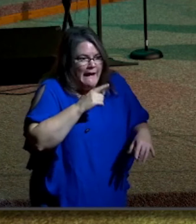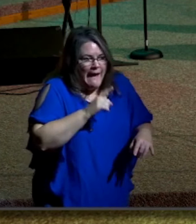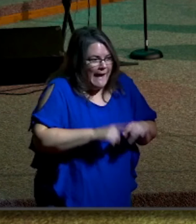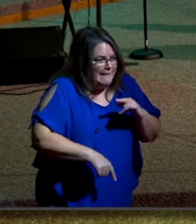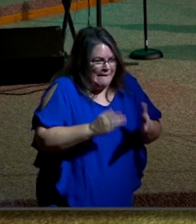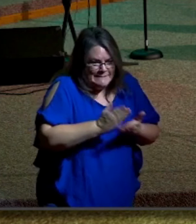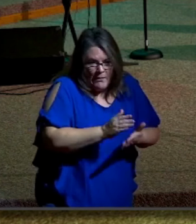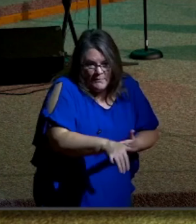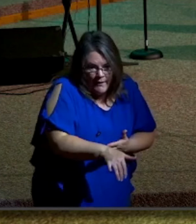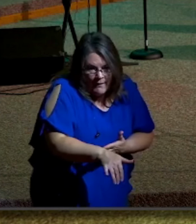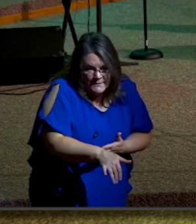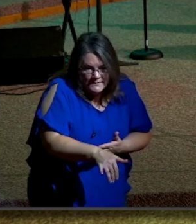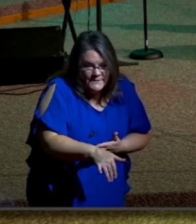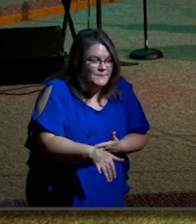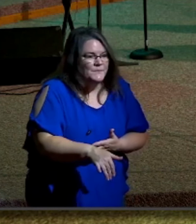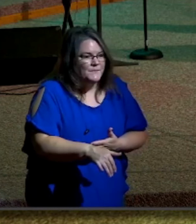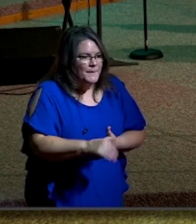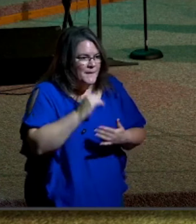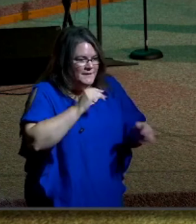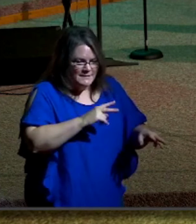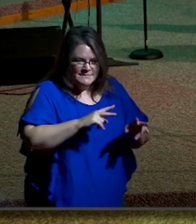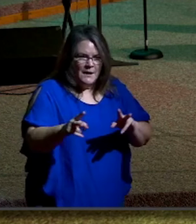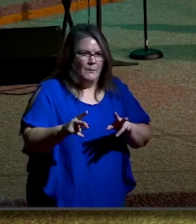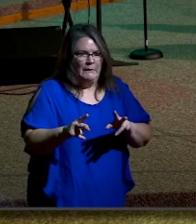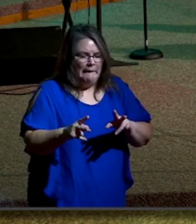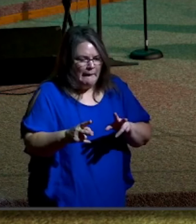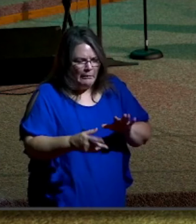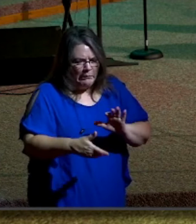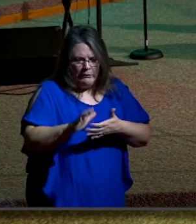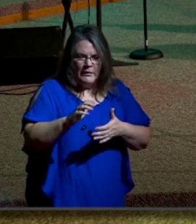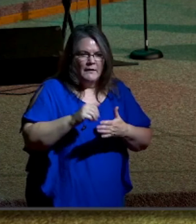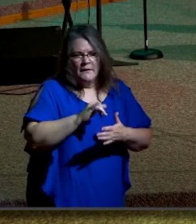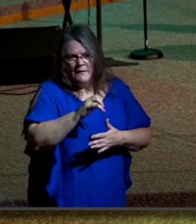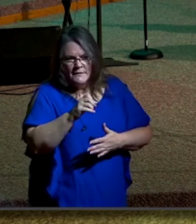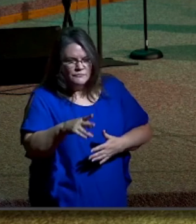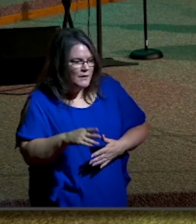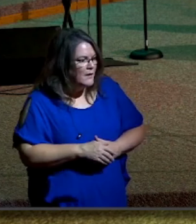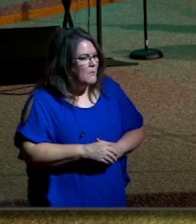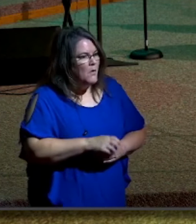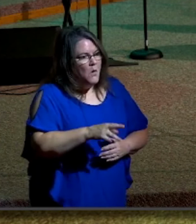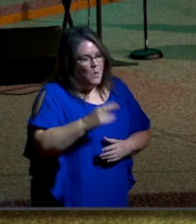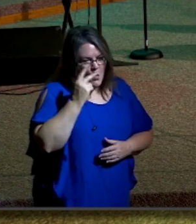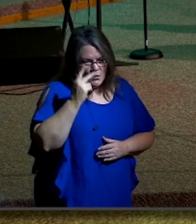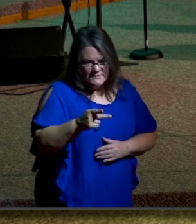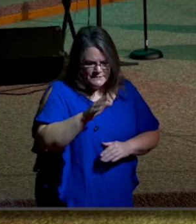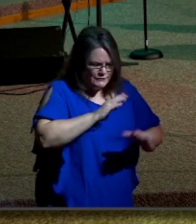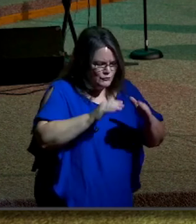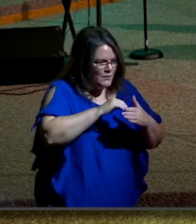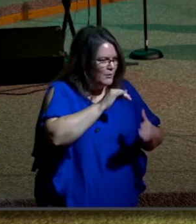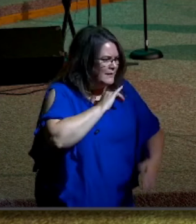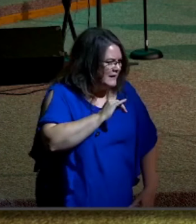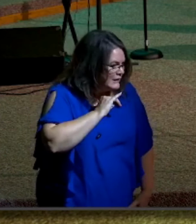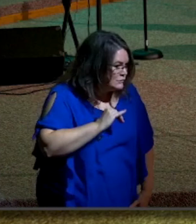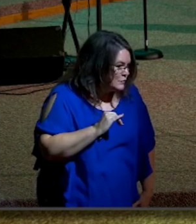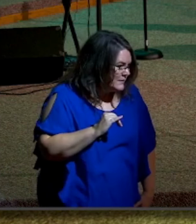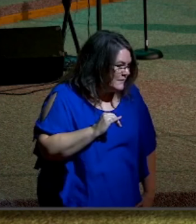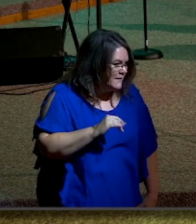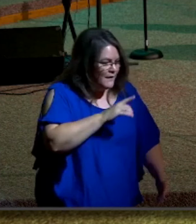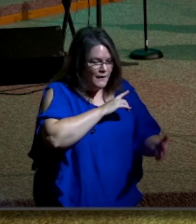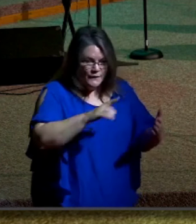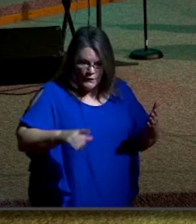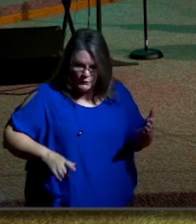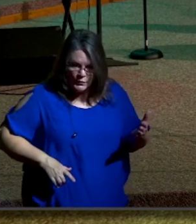He has not beheld misfortune in Jacob, nor has he seen trouble in Israel. The Lord their God is